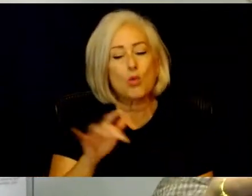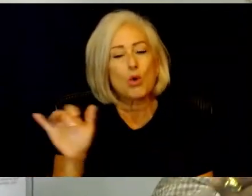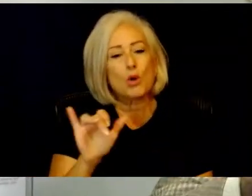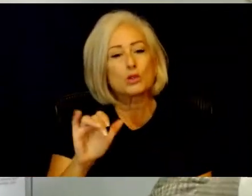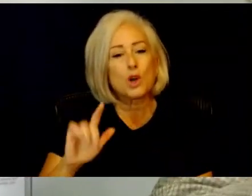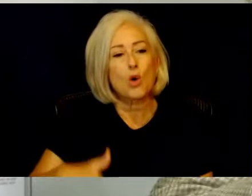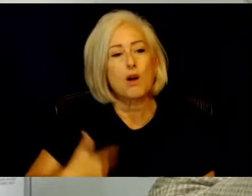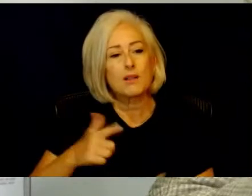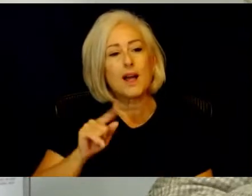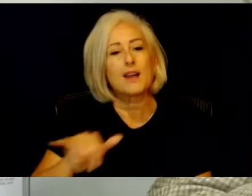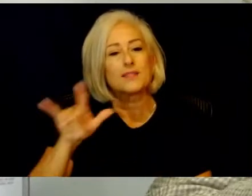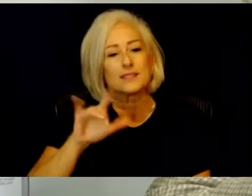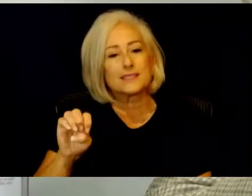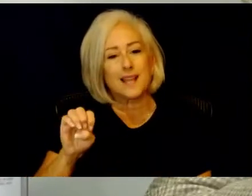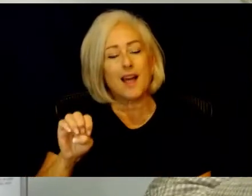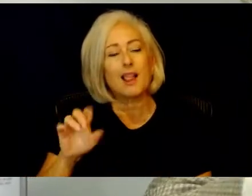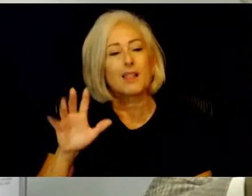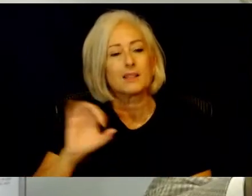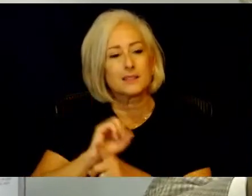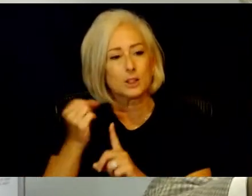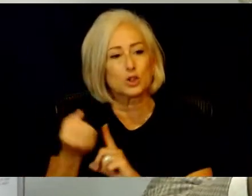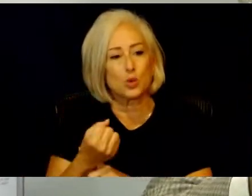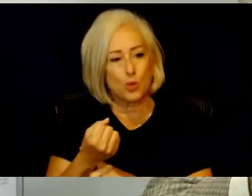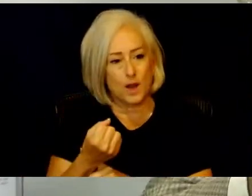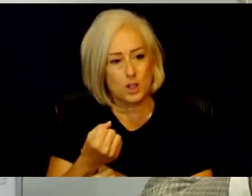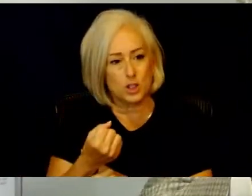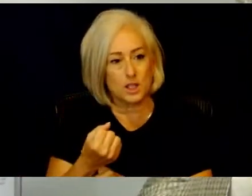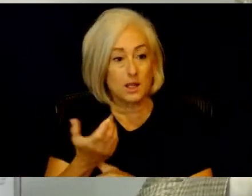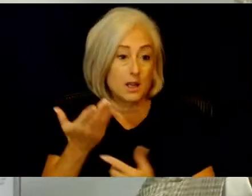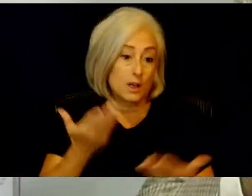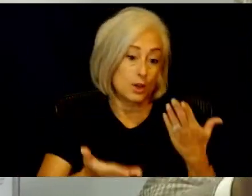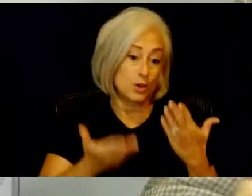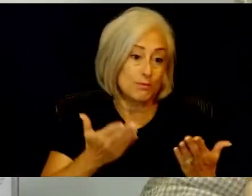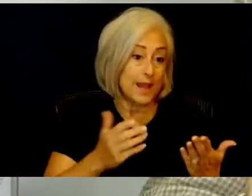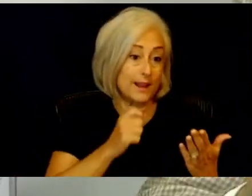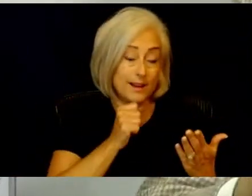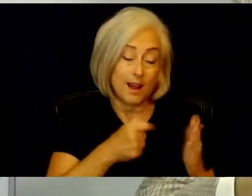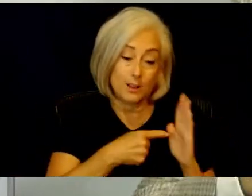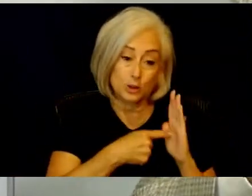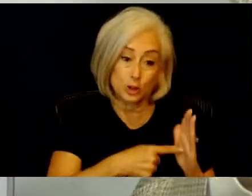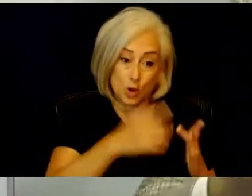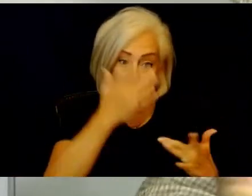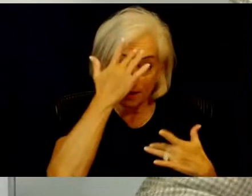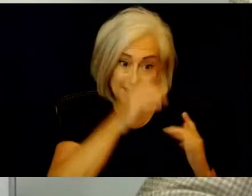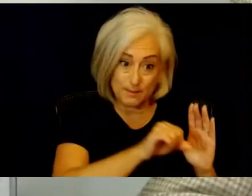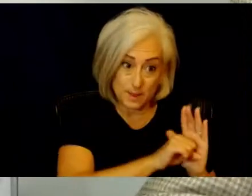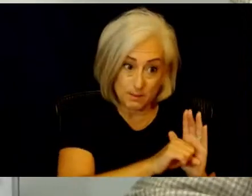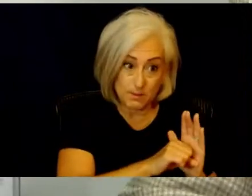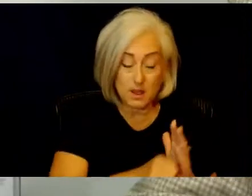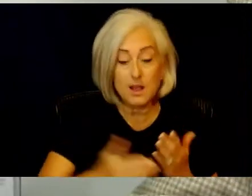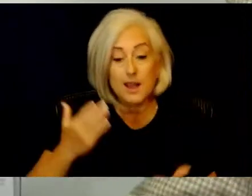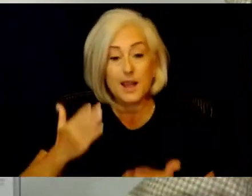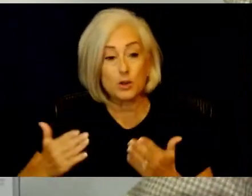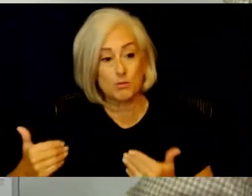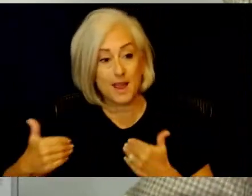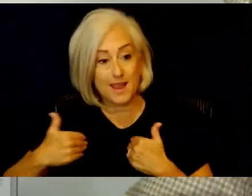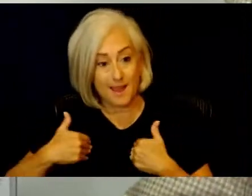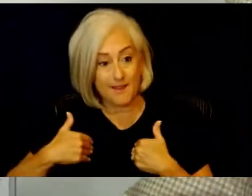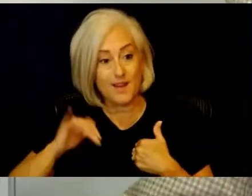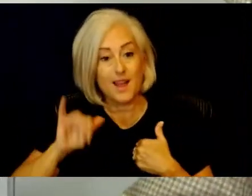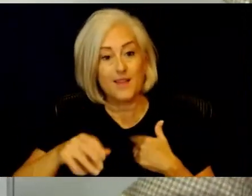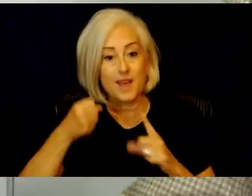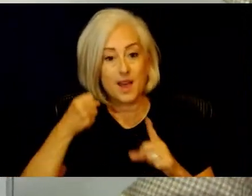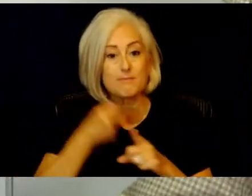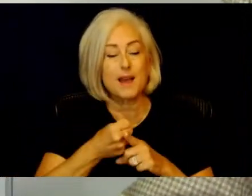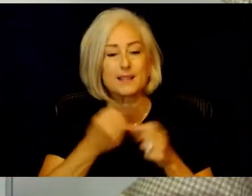chronic condition like diabetes or hypertension. You may not be symptomatic, but this condition, if you have, is impacting a lot of your organ systems. Well, and think about